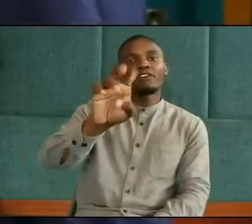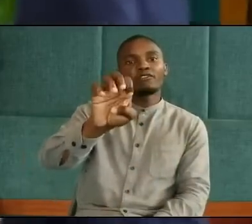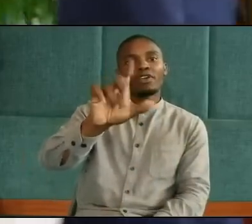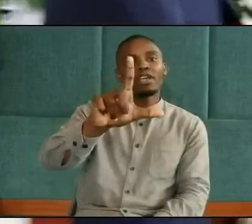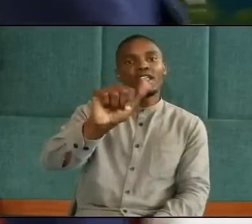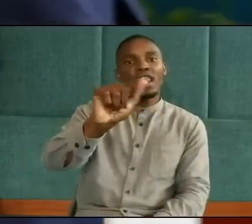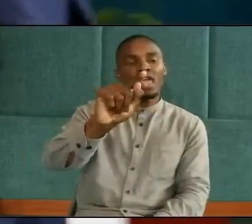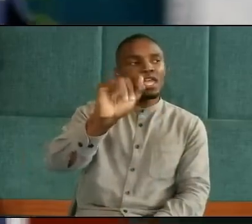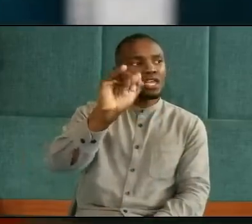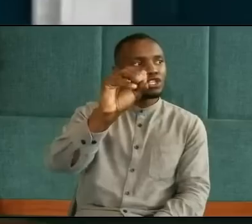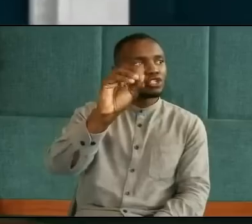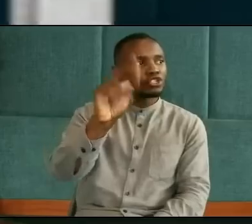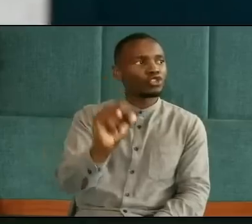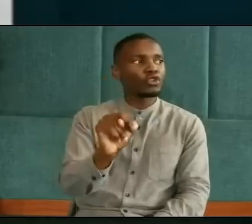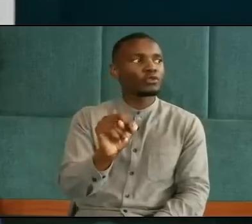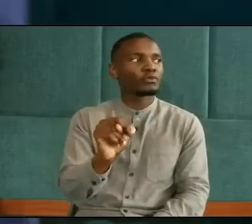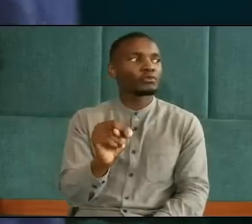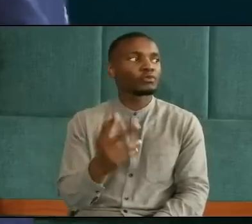That's the last book of the Bible.